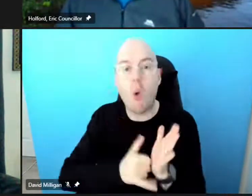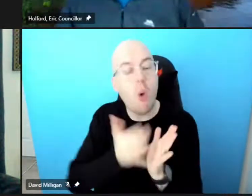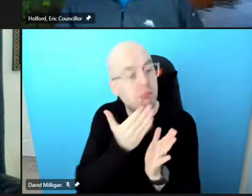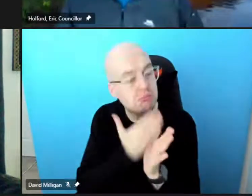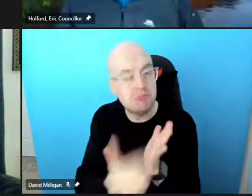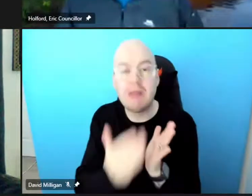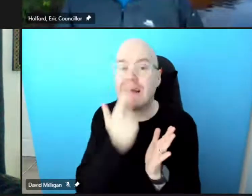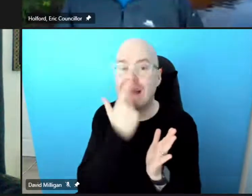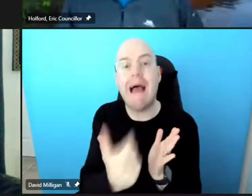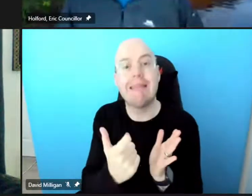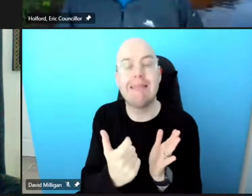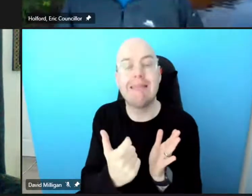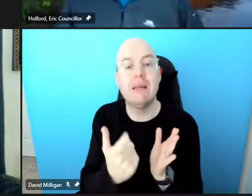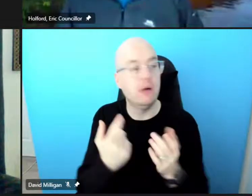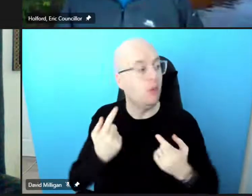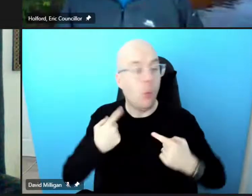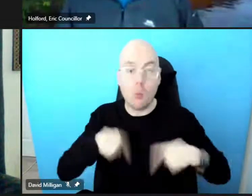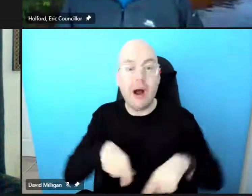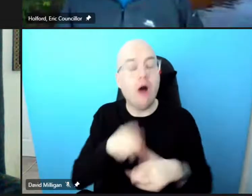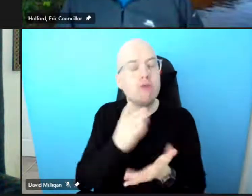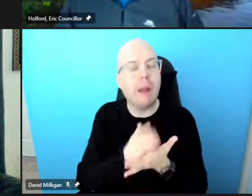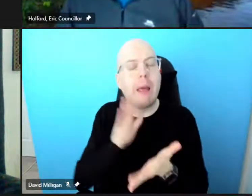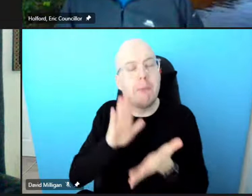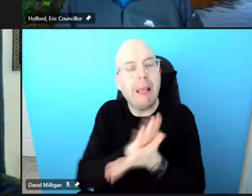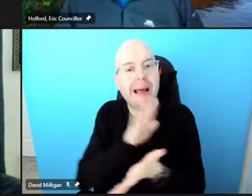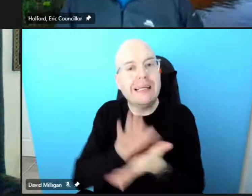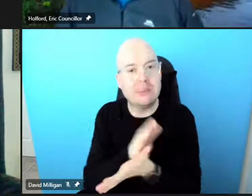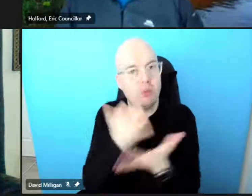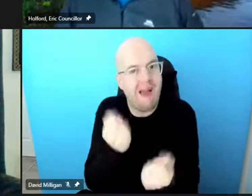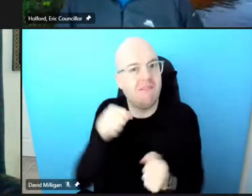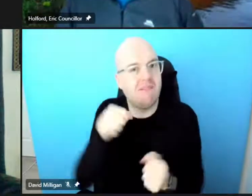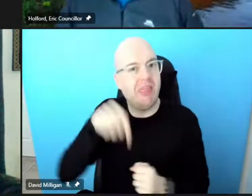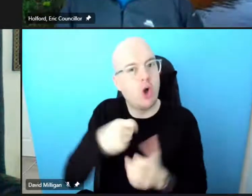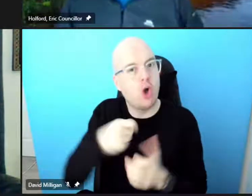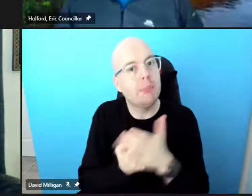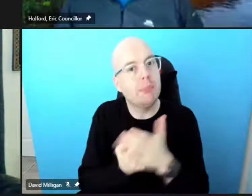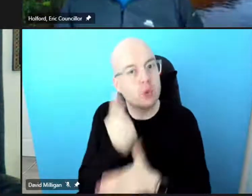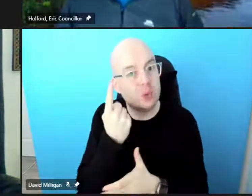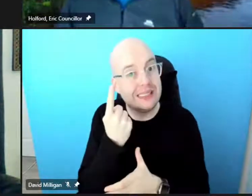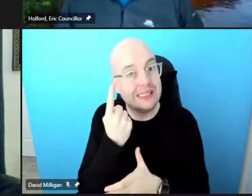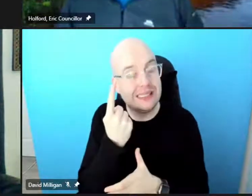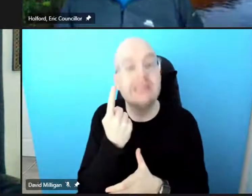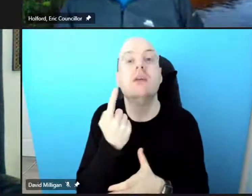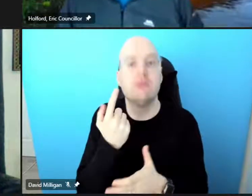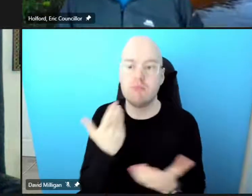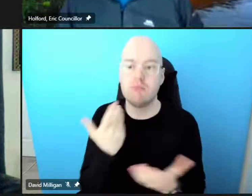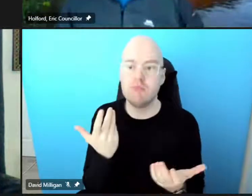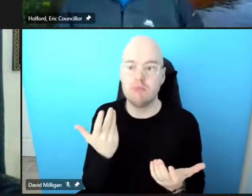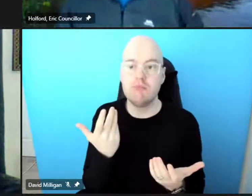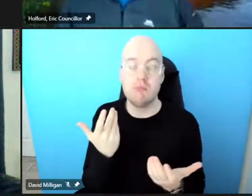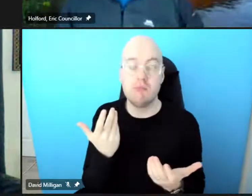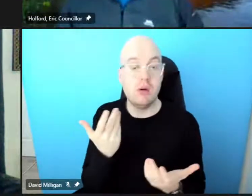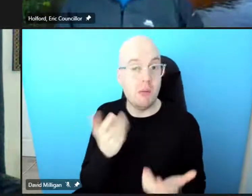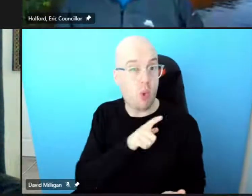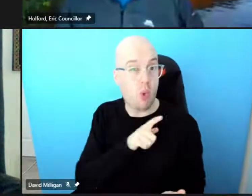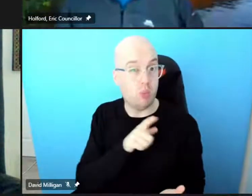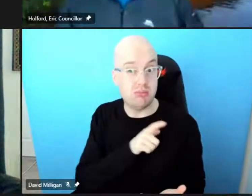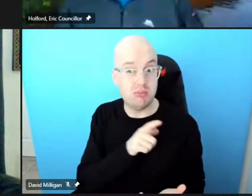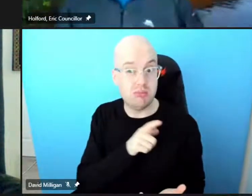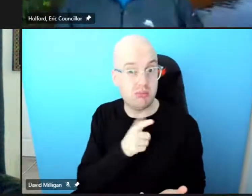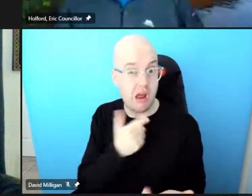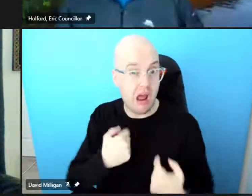we're really pleased about getting the opportunity to be involved at the level we're involved at and to the extent, because I